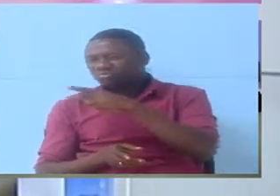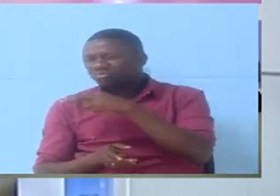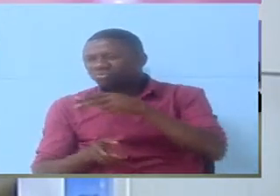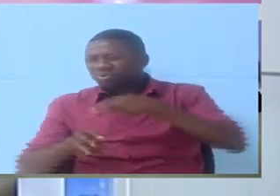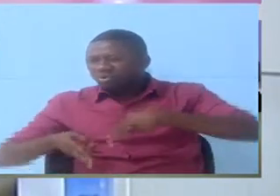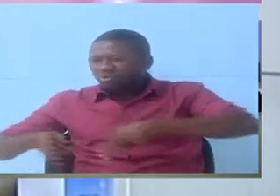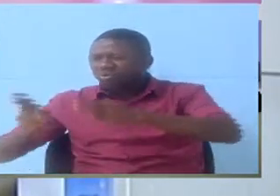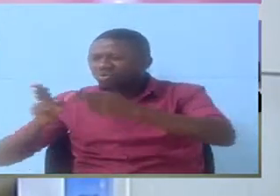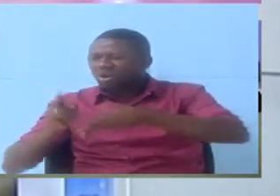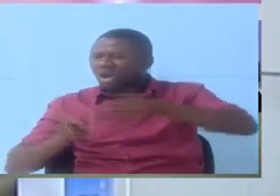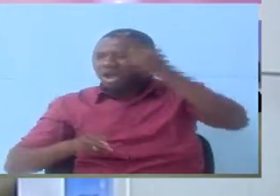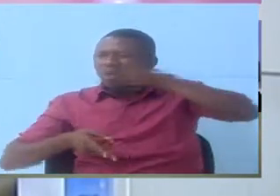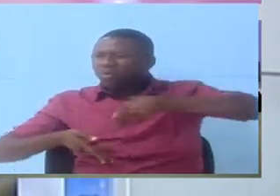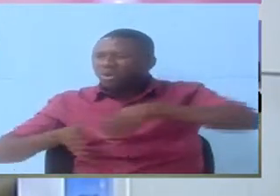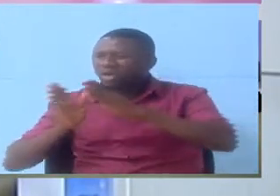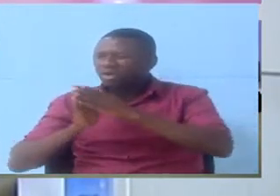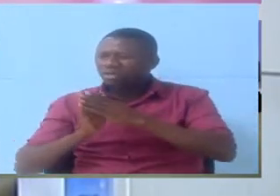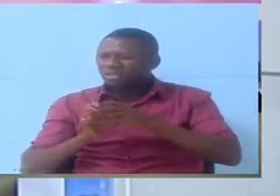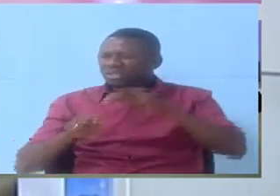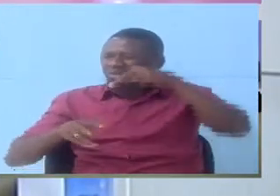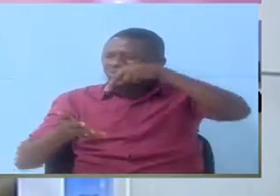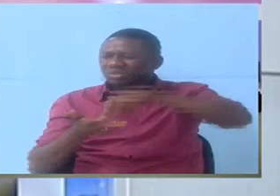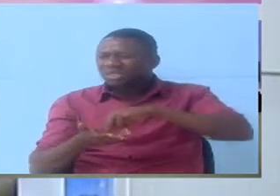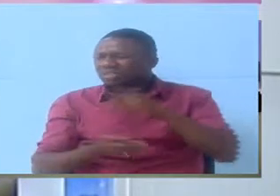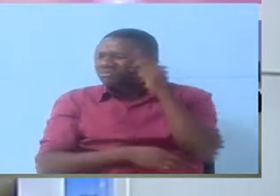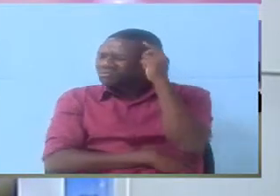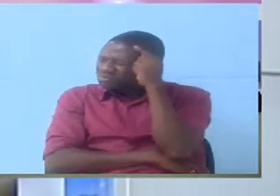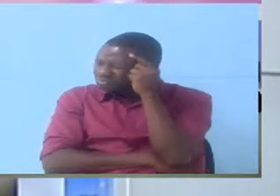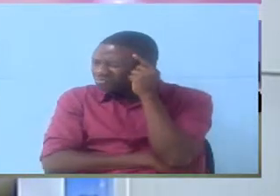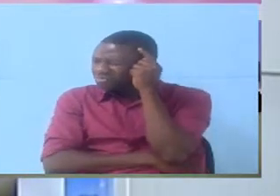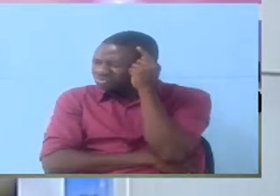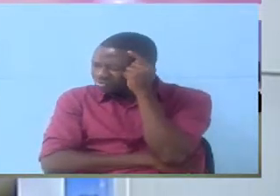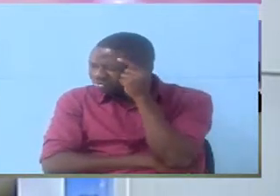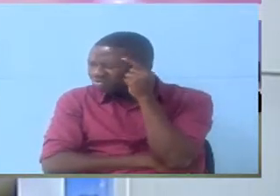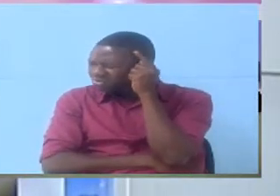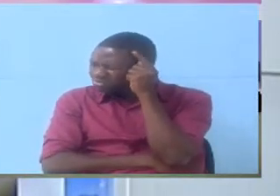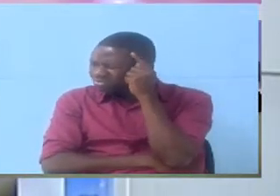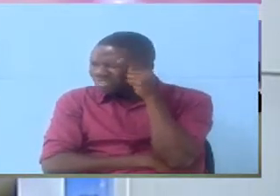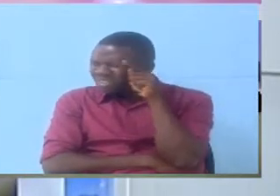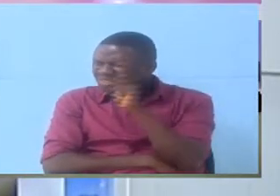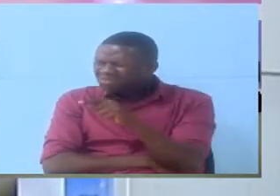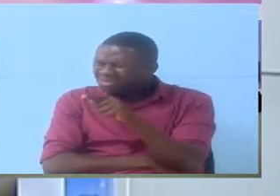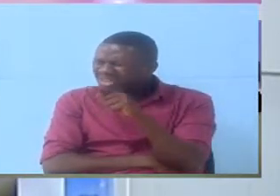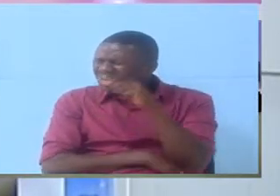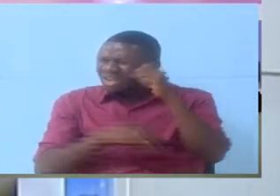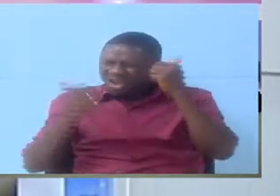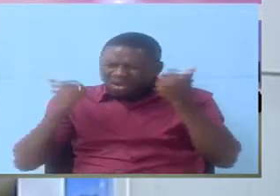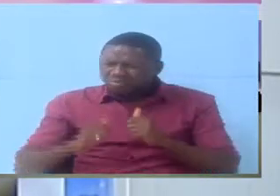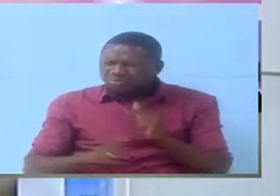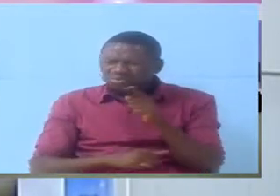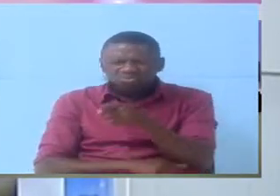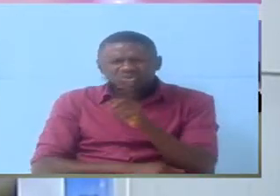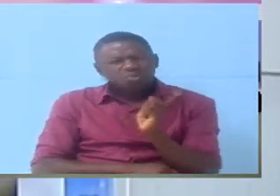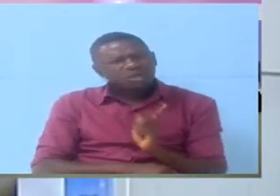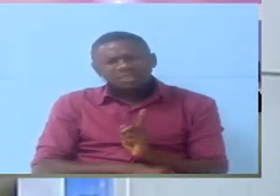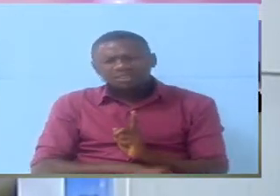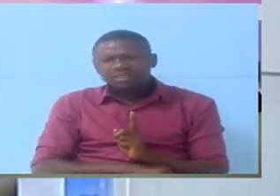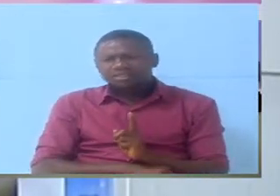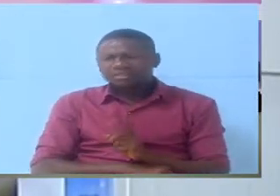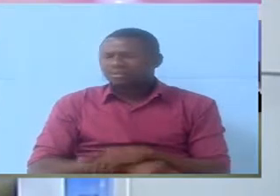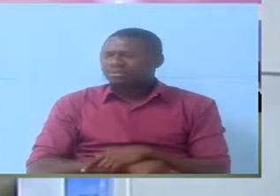Mbe mirakang. What must have happened? Uneketa. So within a short